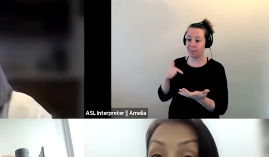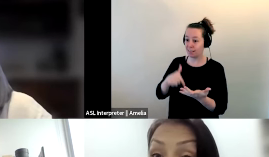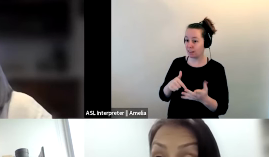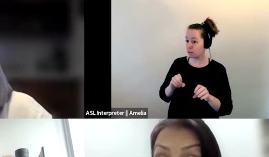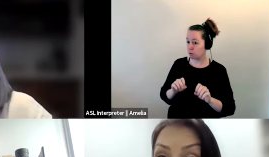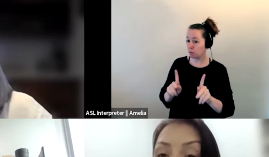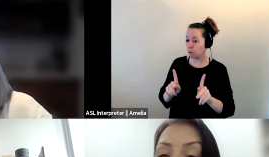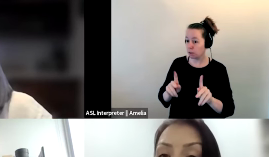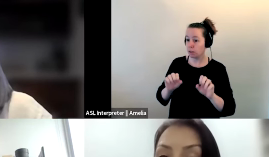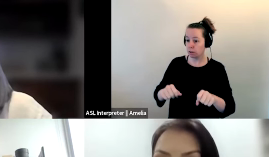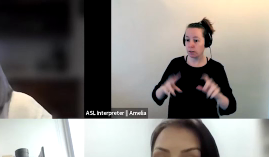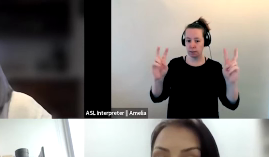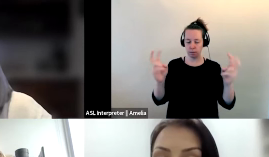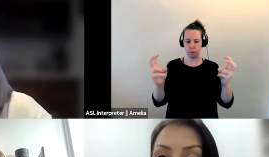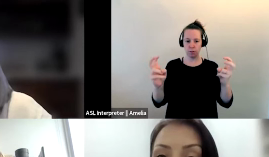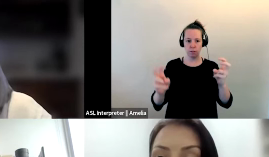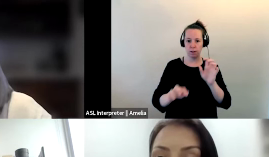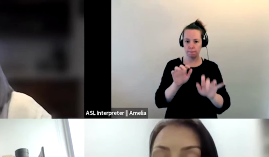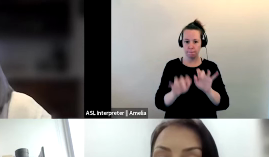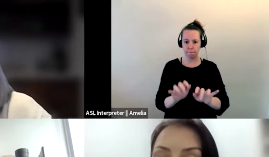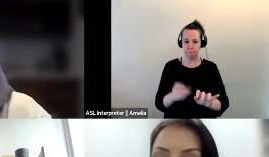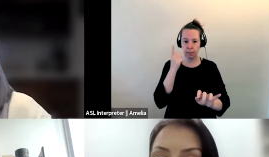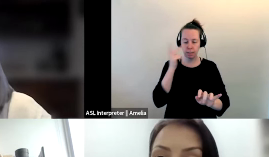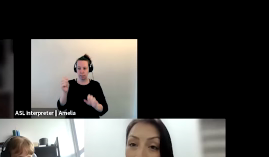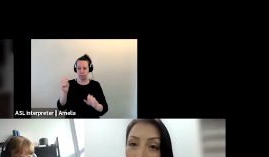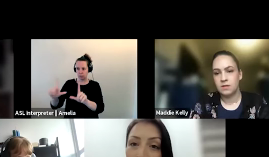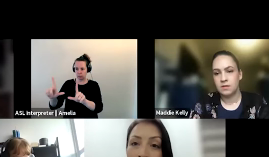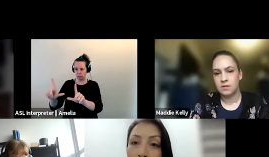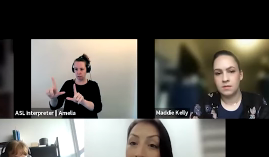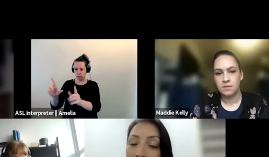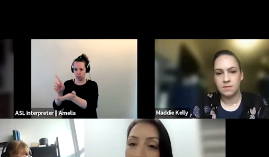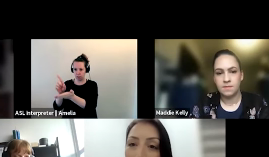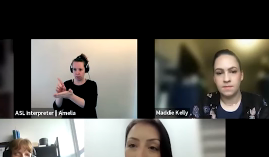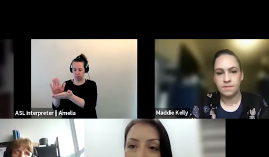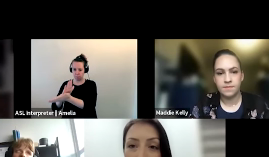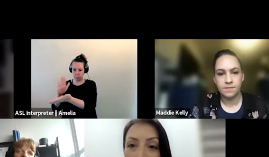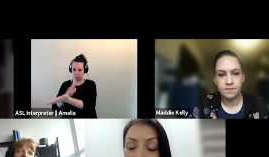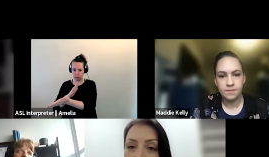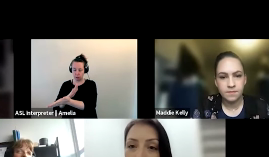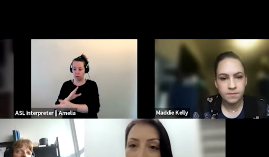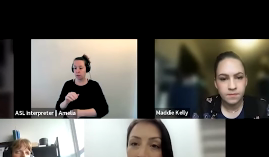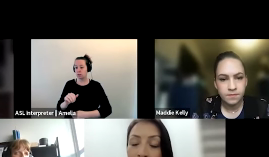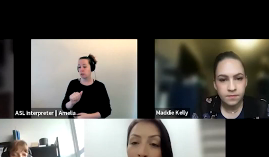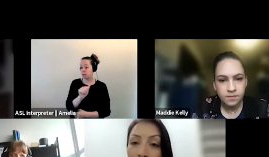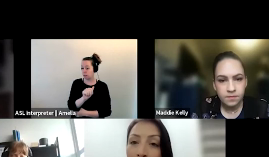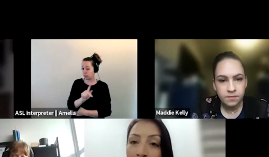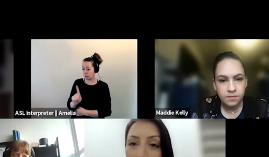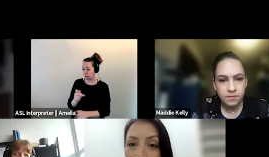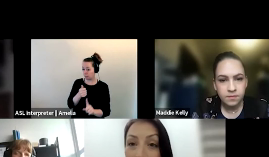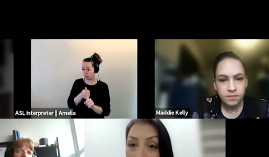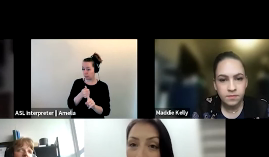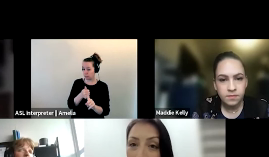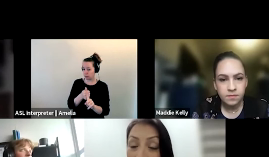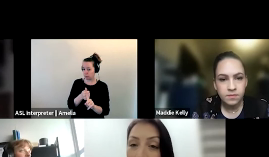front of a computer and have the document open or printed with you, but the app actually brings that to a